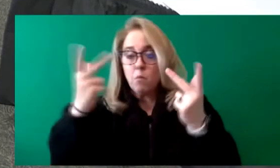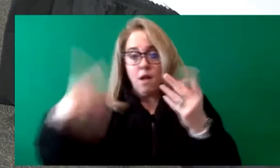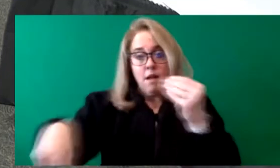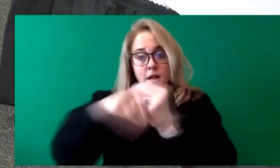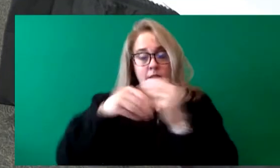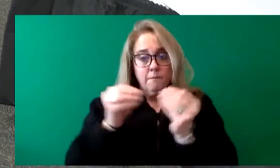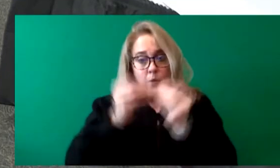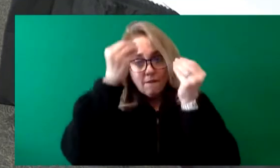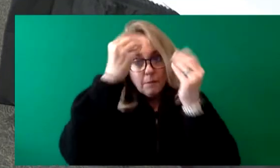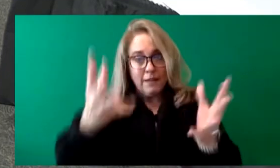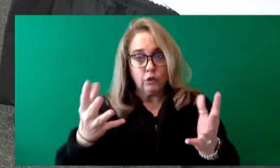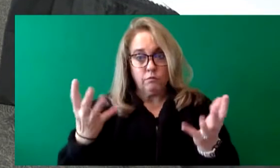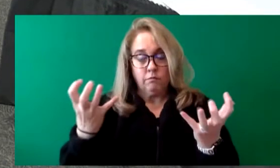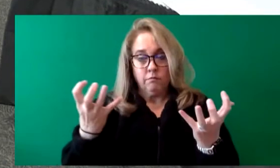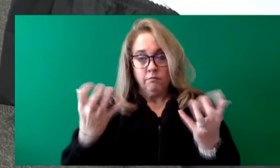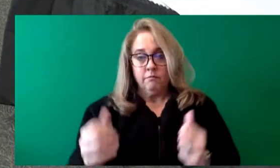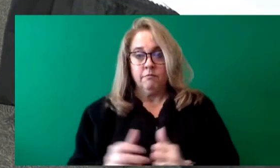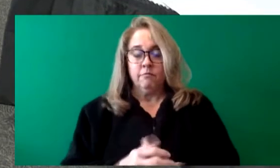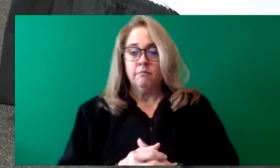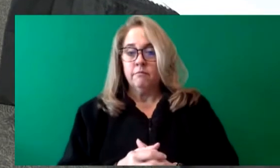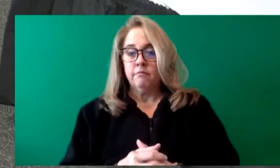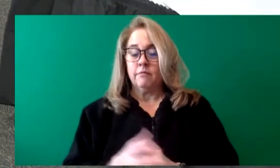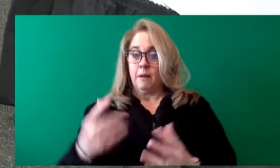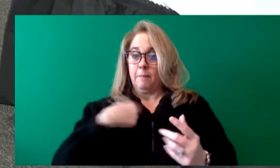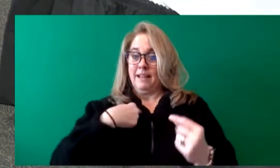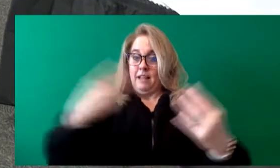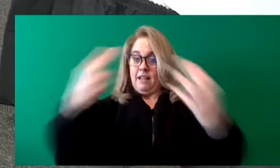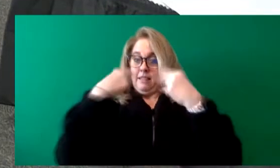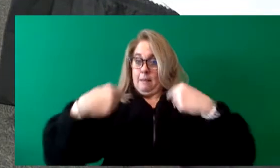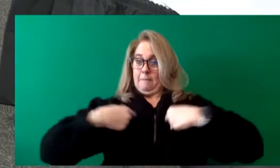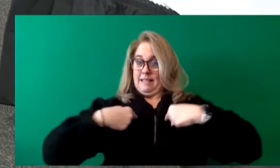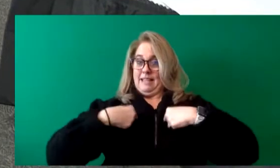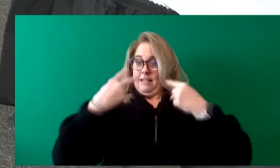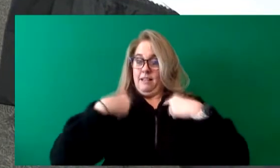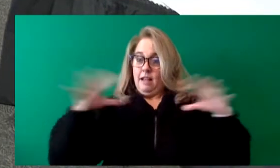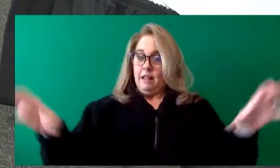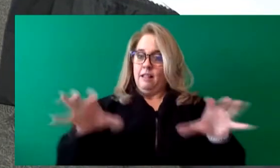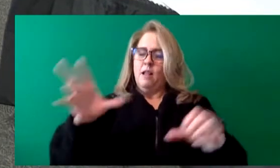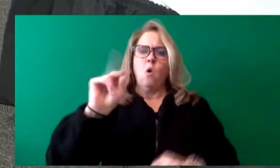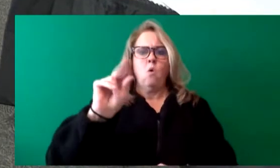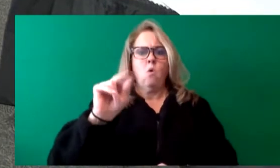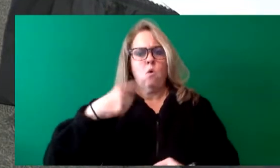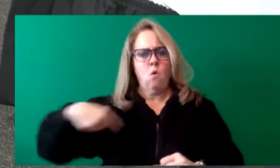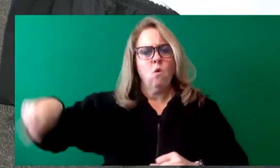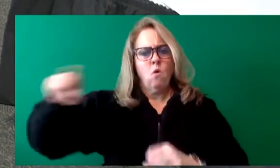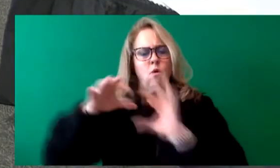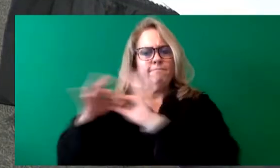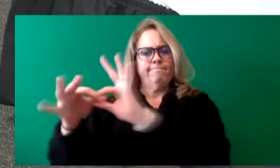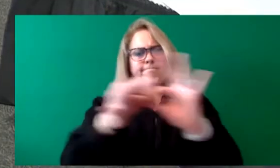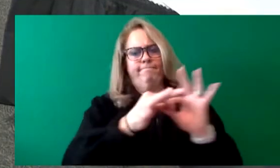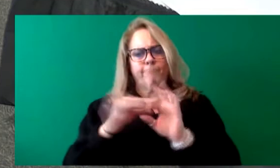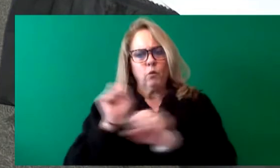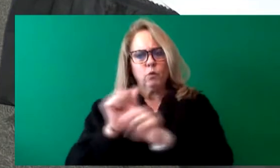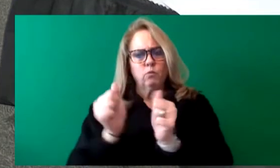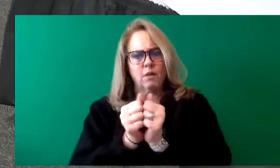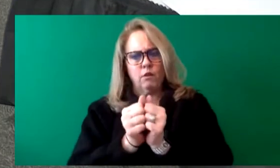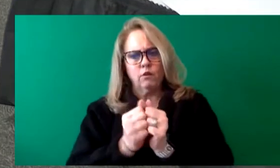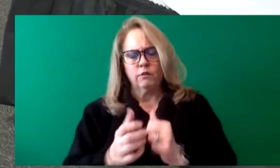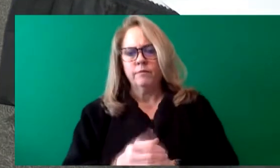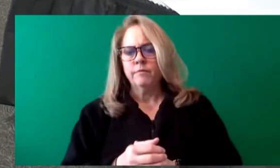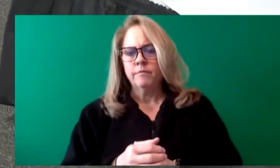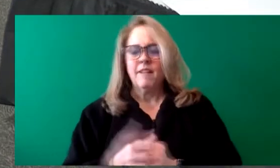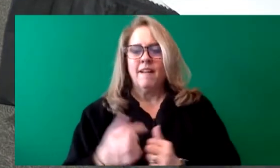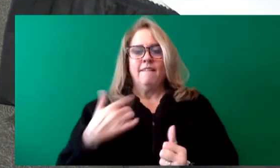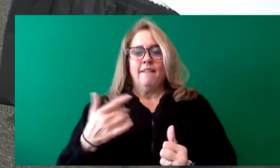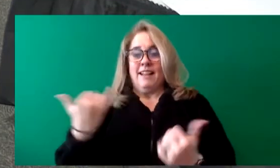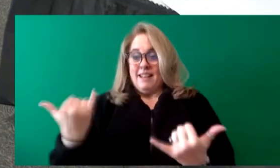and thank you, Deanne. But it's, gosh, it's such an honor to do this job, but wow, what an honor to be here today. So thank you all very